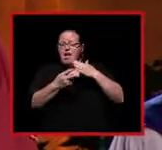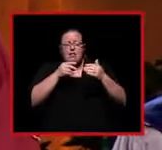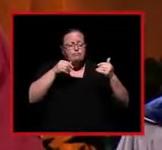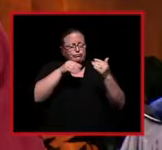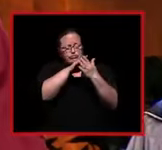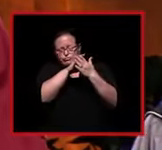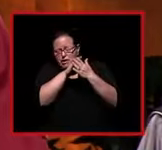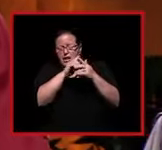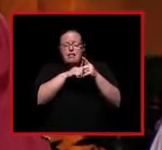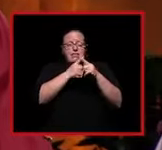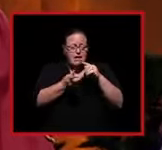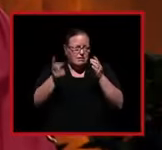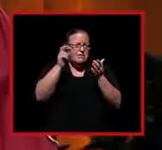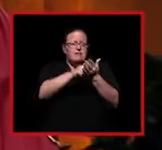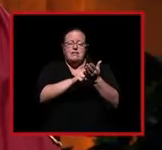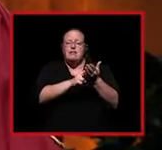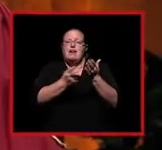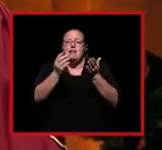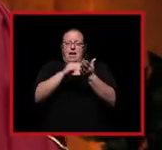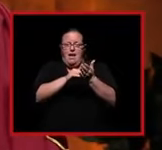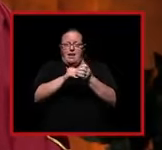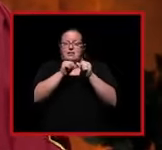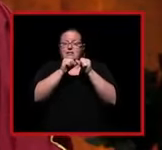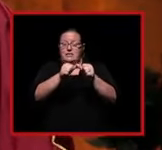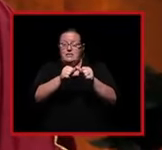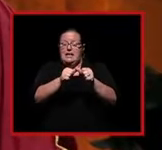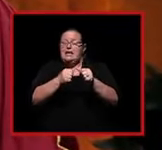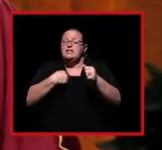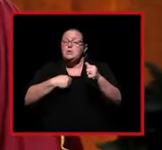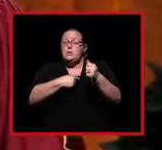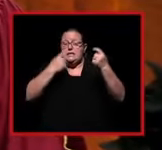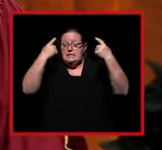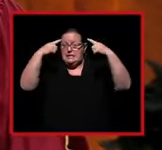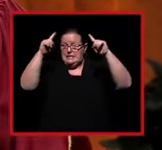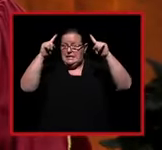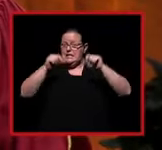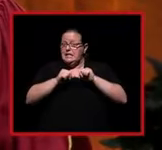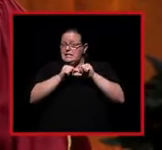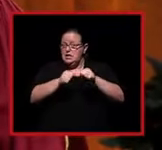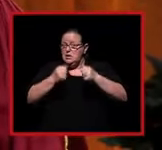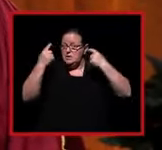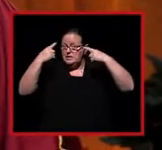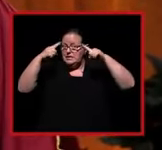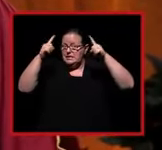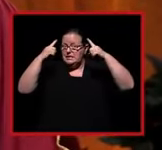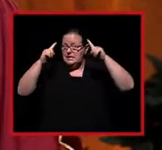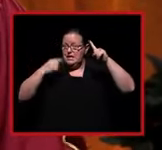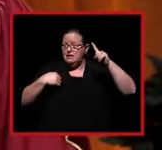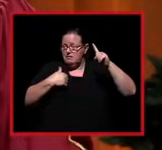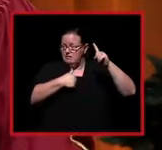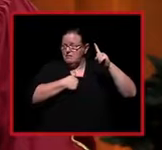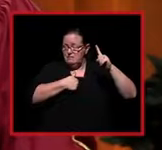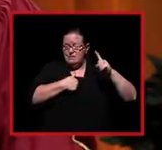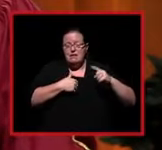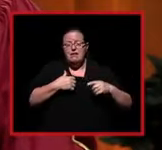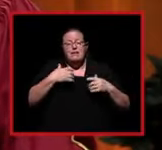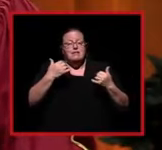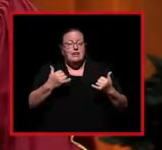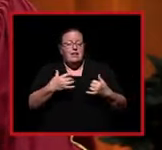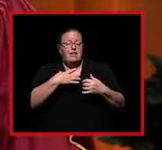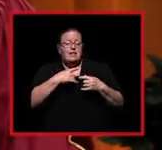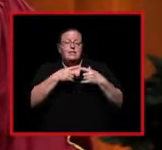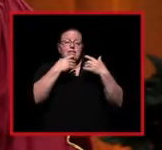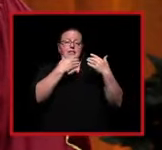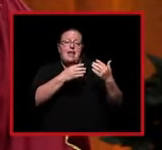have all stood back up. And we have succeeded, and we will continue to succeed. I would like now to